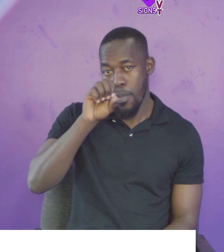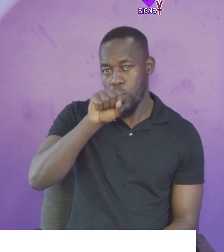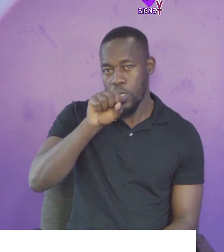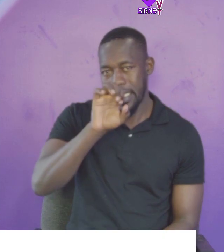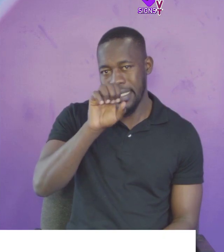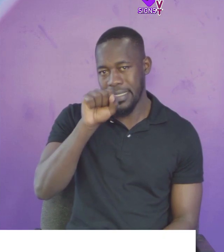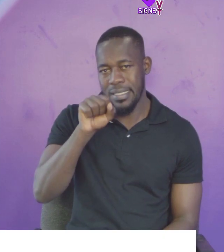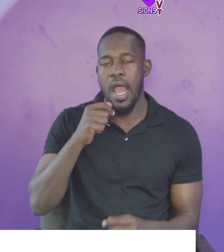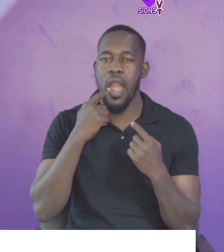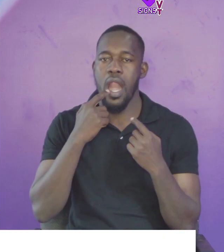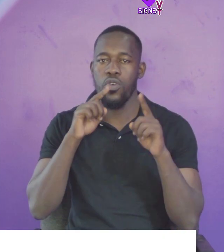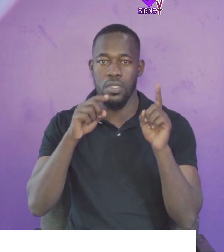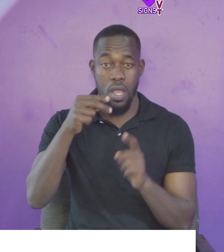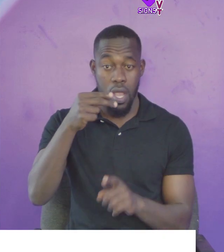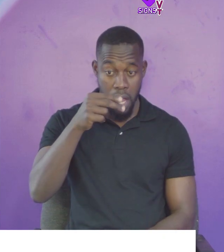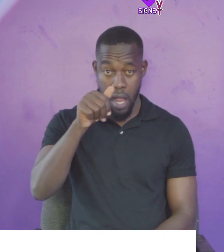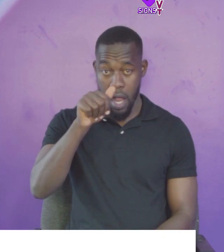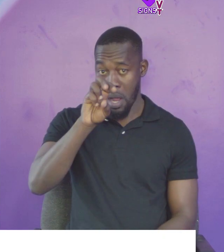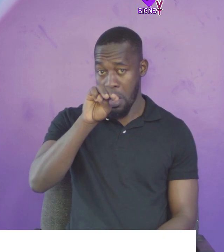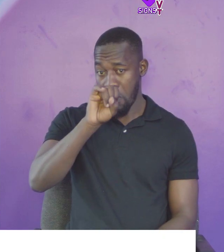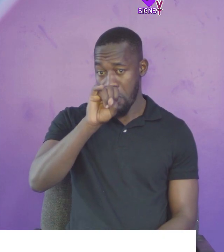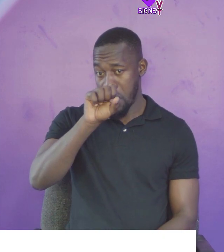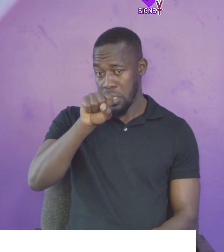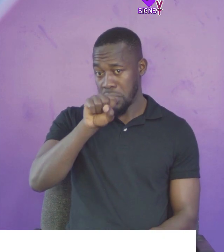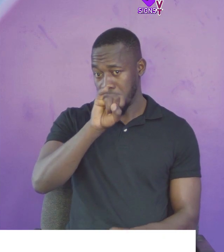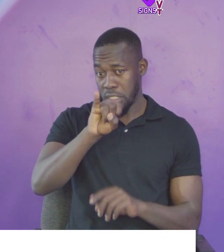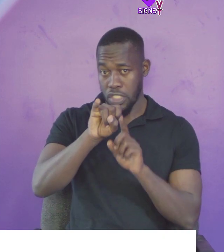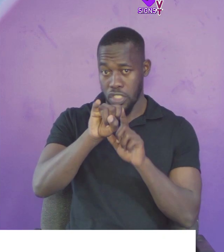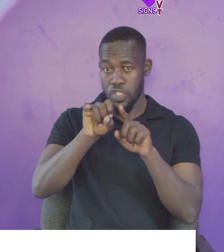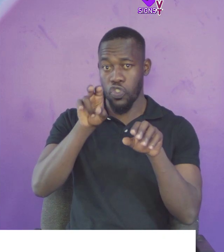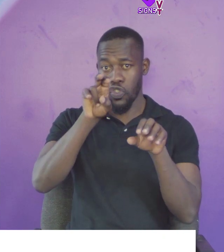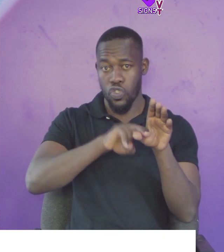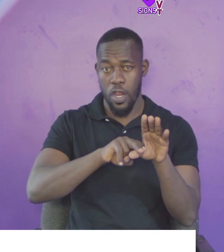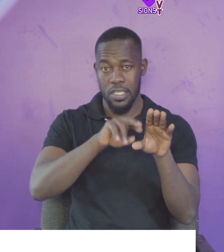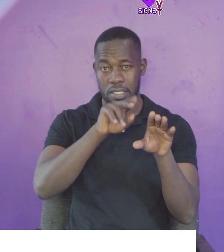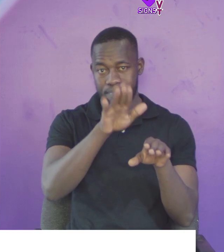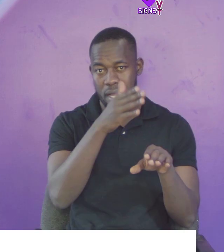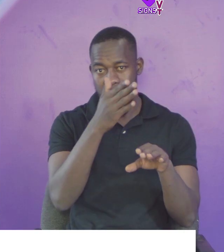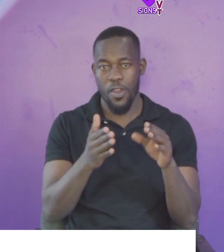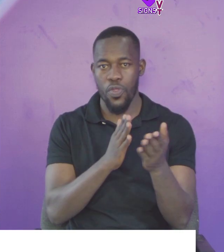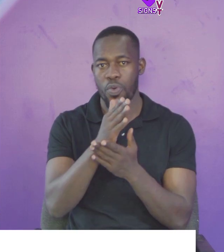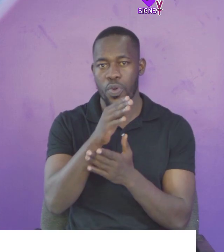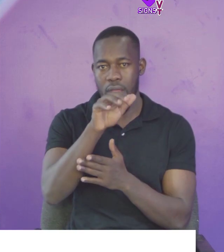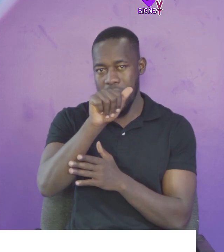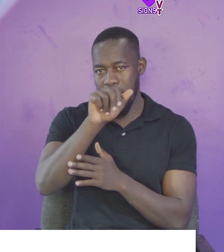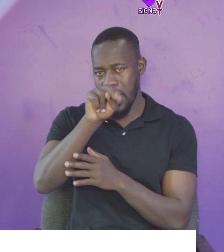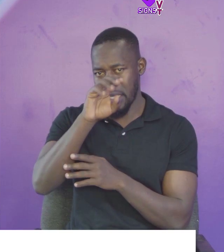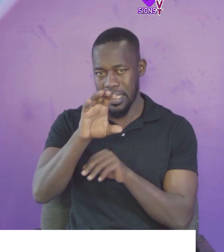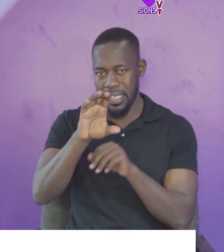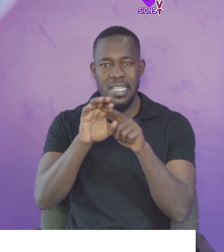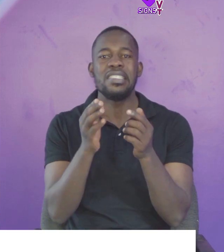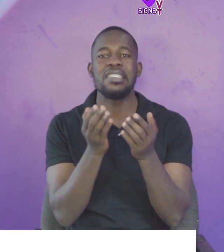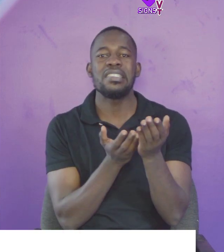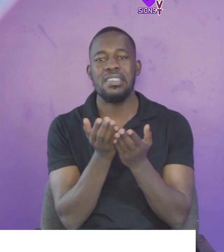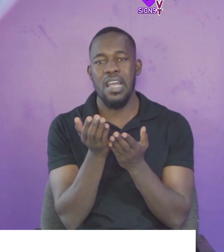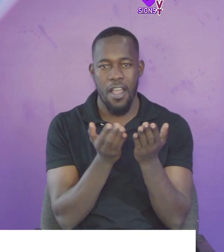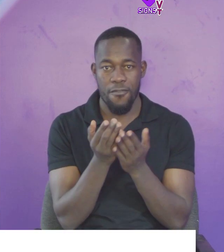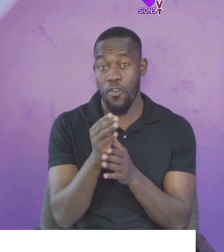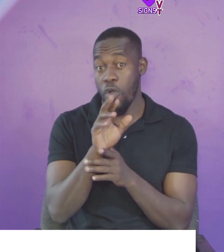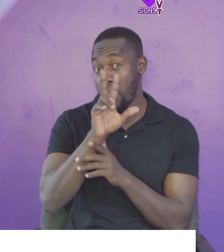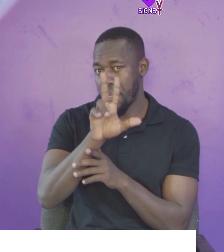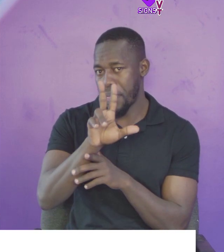announced. Hamisi, who joined Parliament through the ANC party, had served in the House for 3